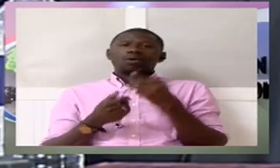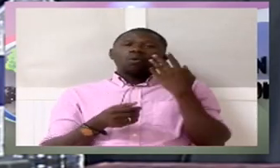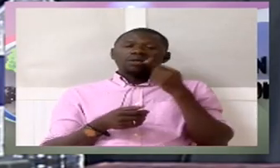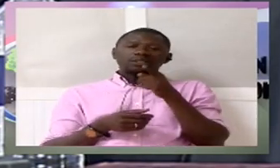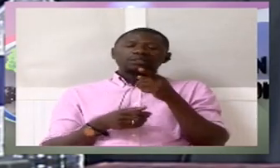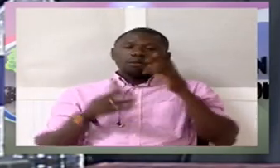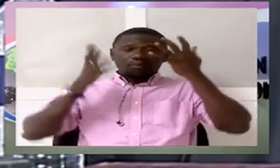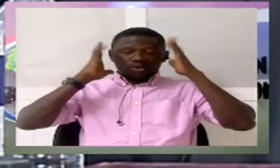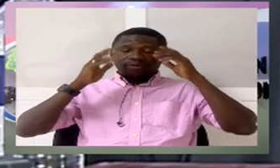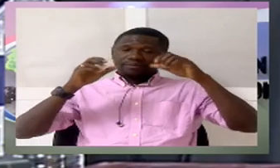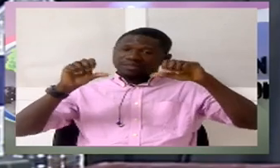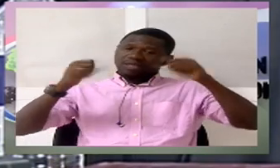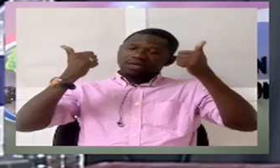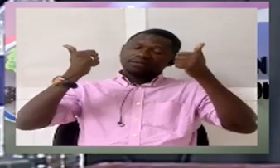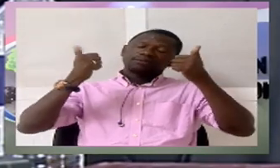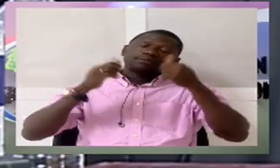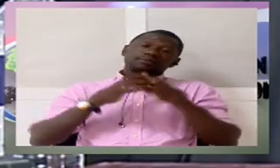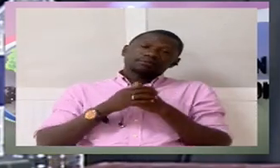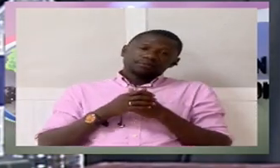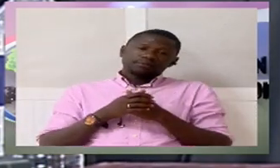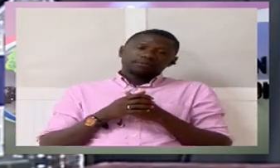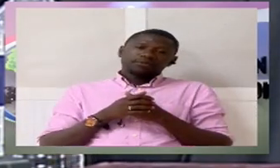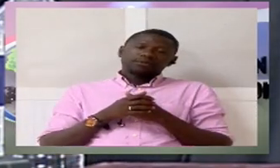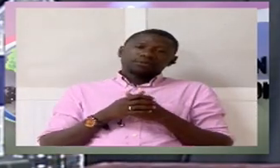me, since Baba's problem started,